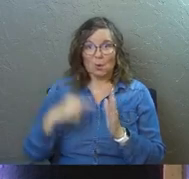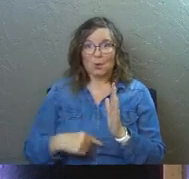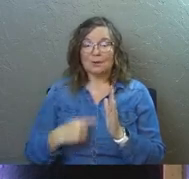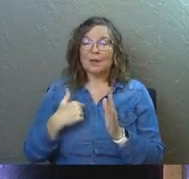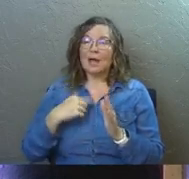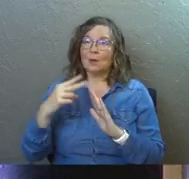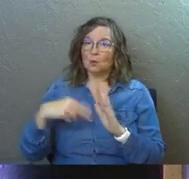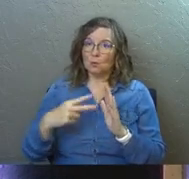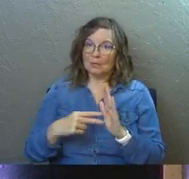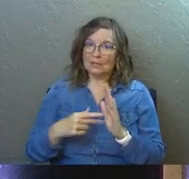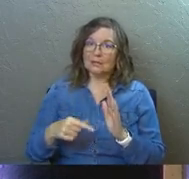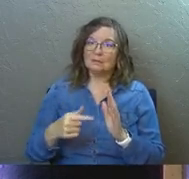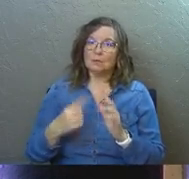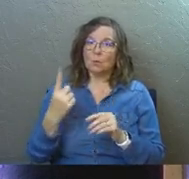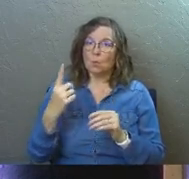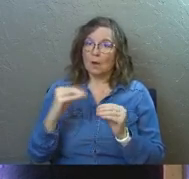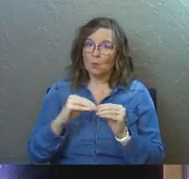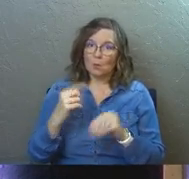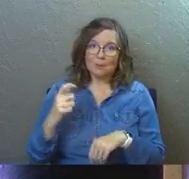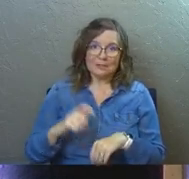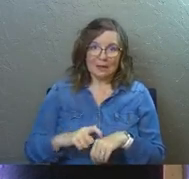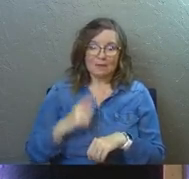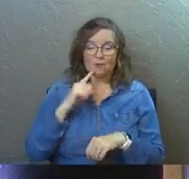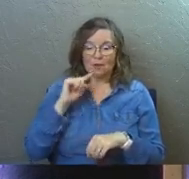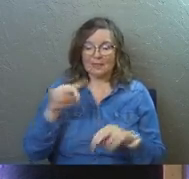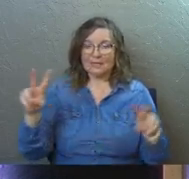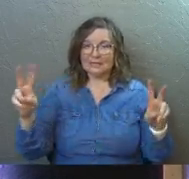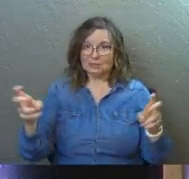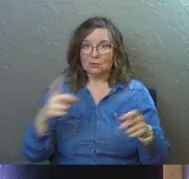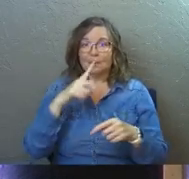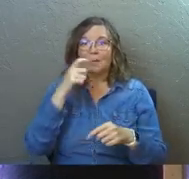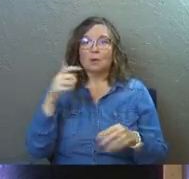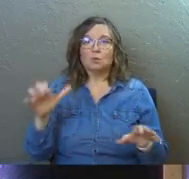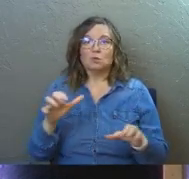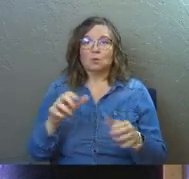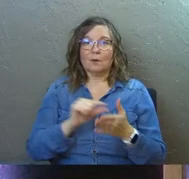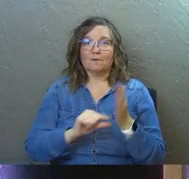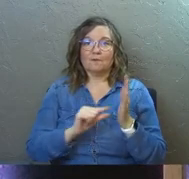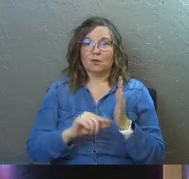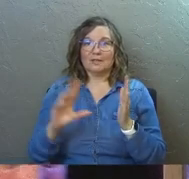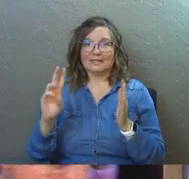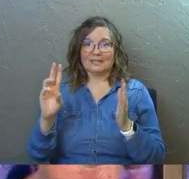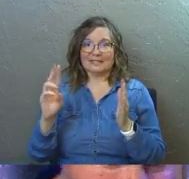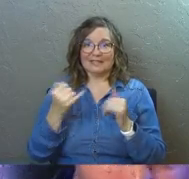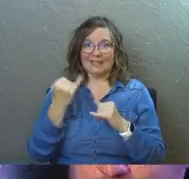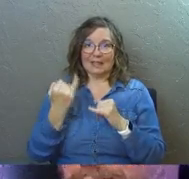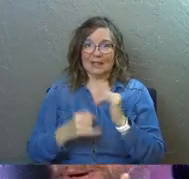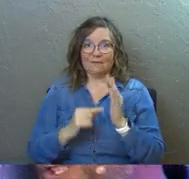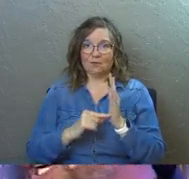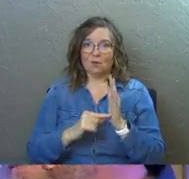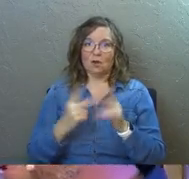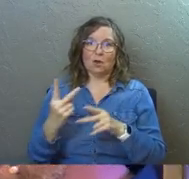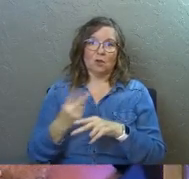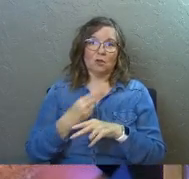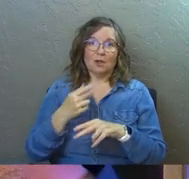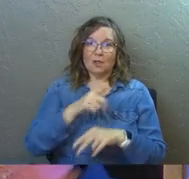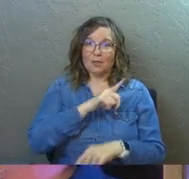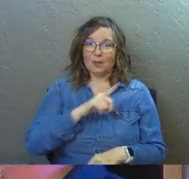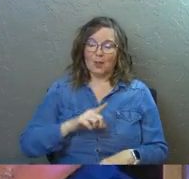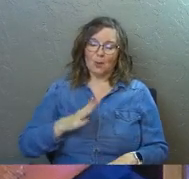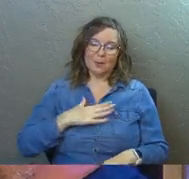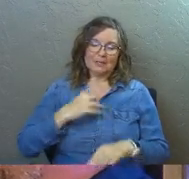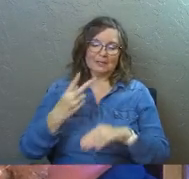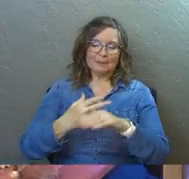one. I'll read it to you just one last time for this series because we're doing verse 6 today. The Lord is my shepherd. Do you